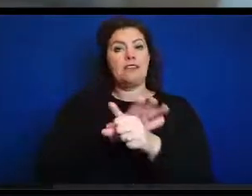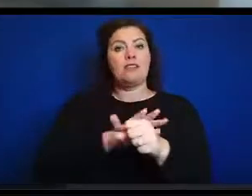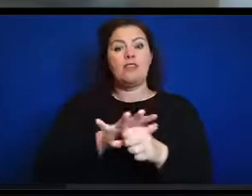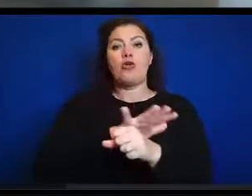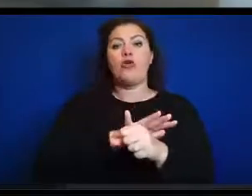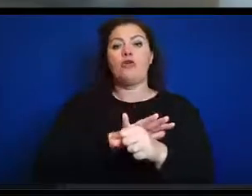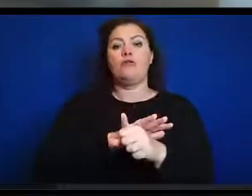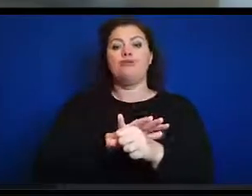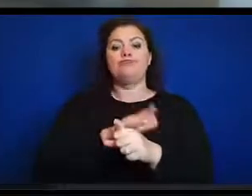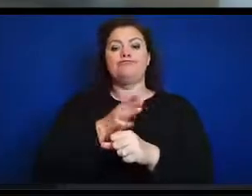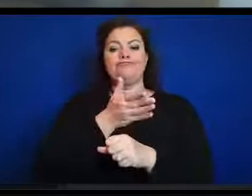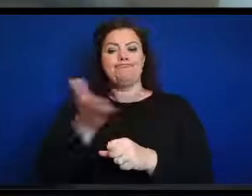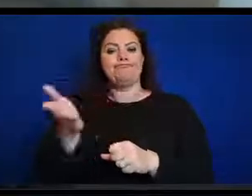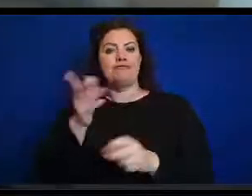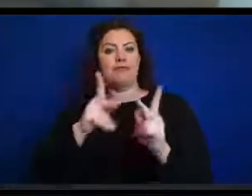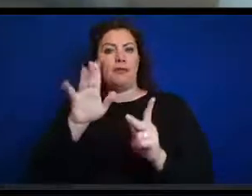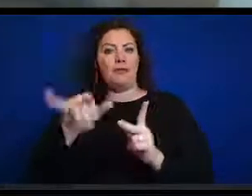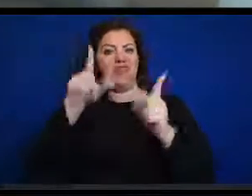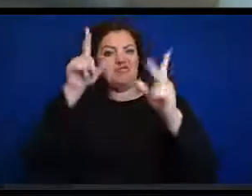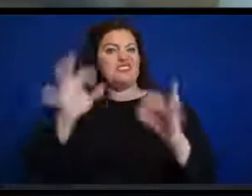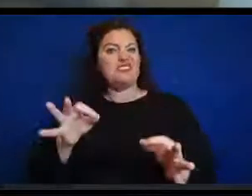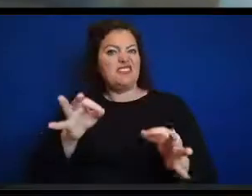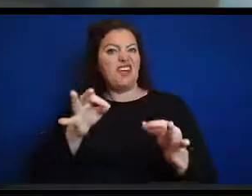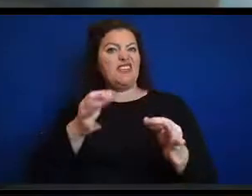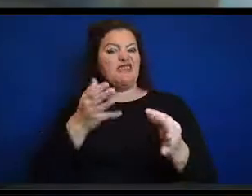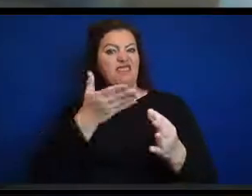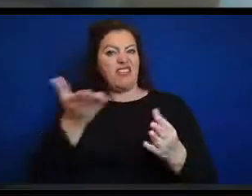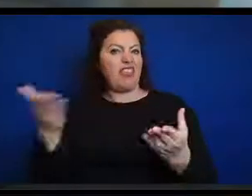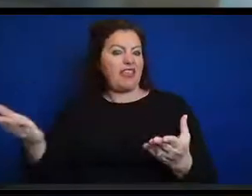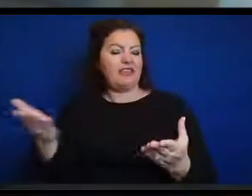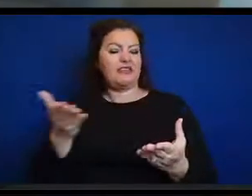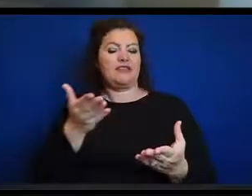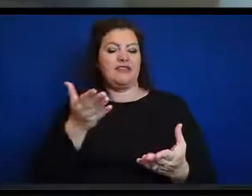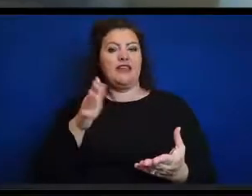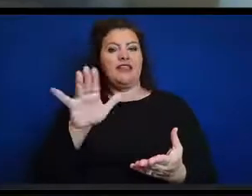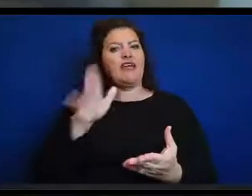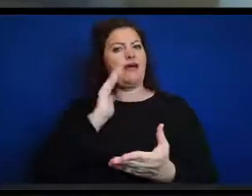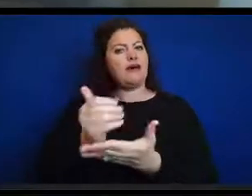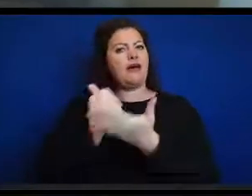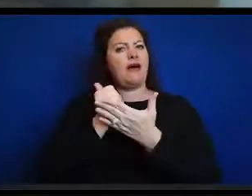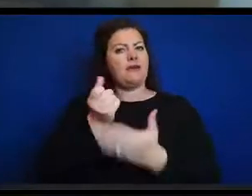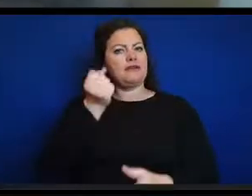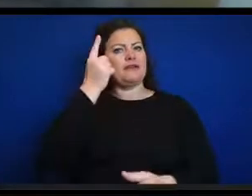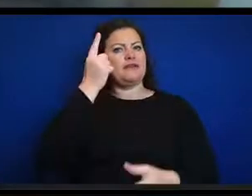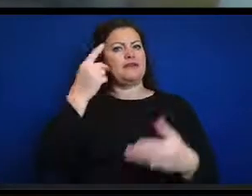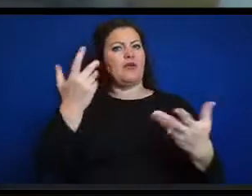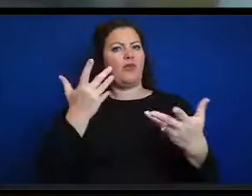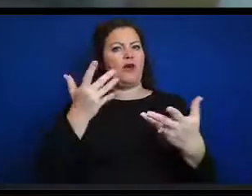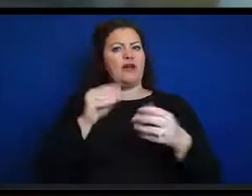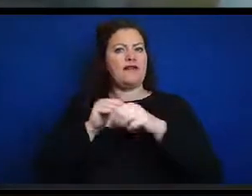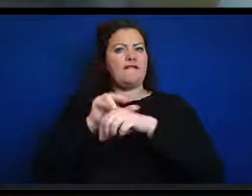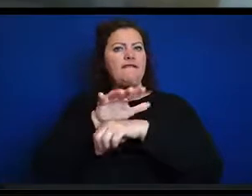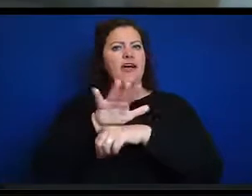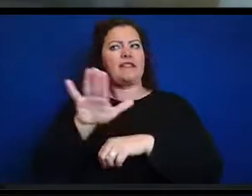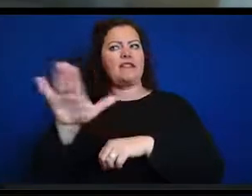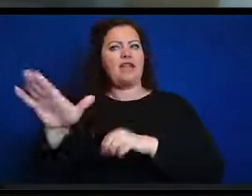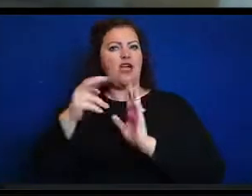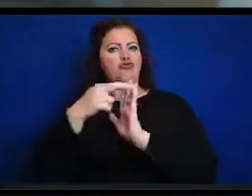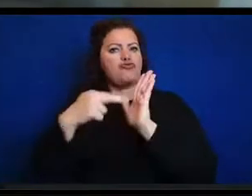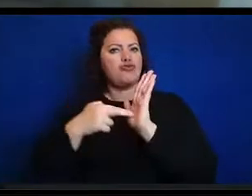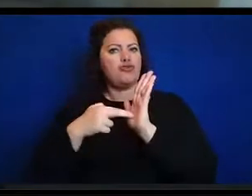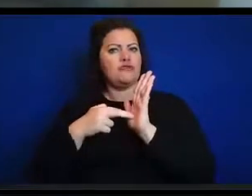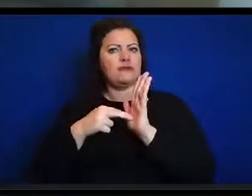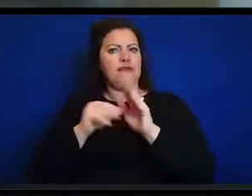decision makers to understand what wide-reaching effect their regulations